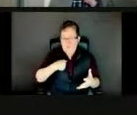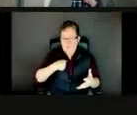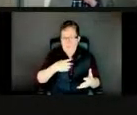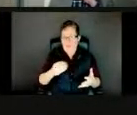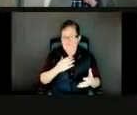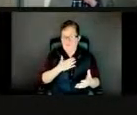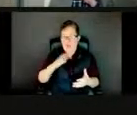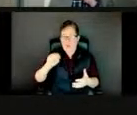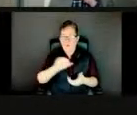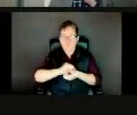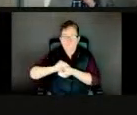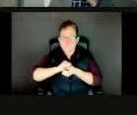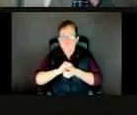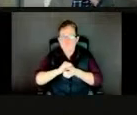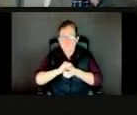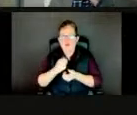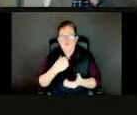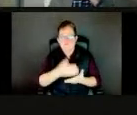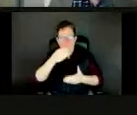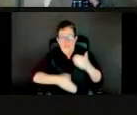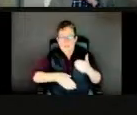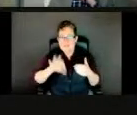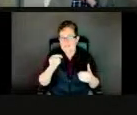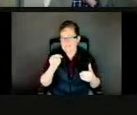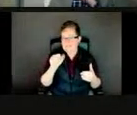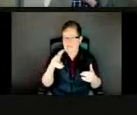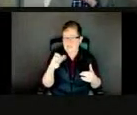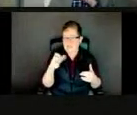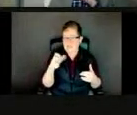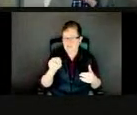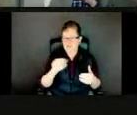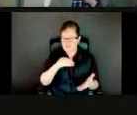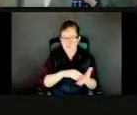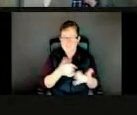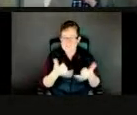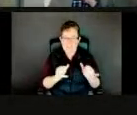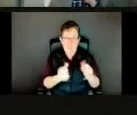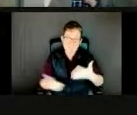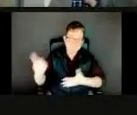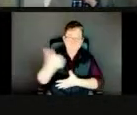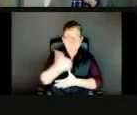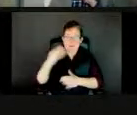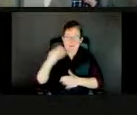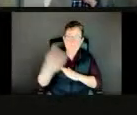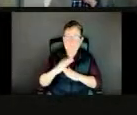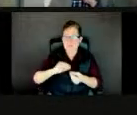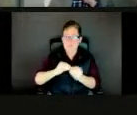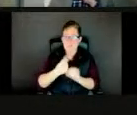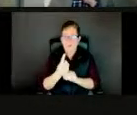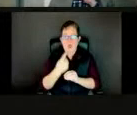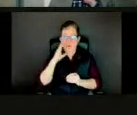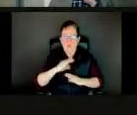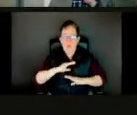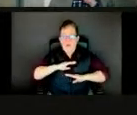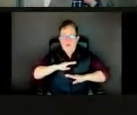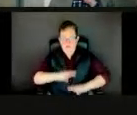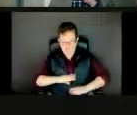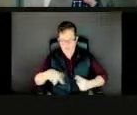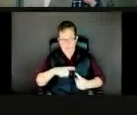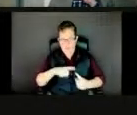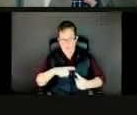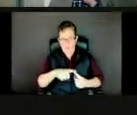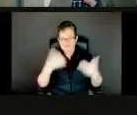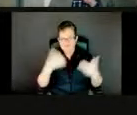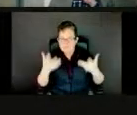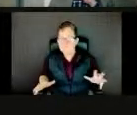you know, finalizing the Navigation Center is still priority number one. I'll breathe a sigh of relief when that's done. And then, you know,